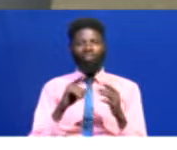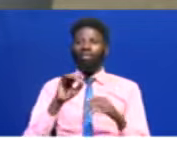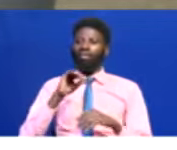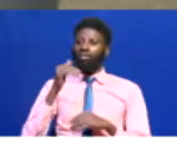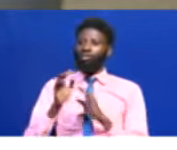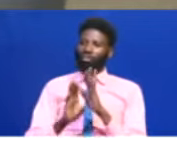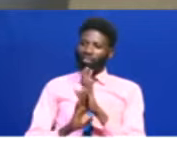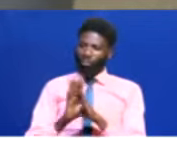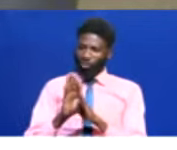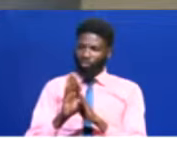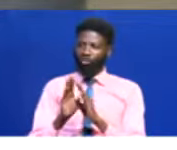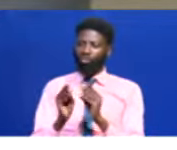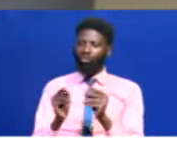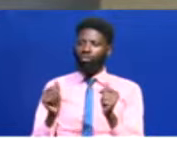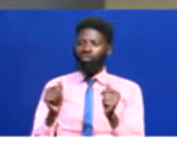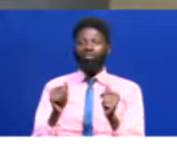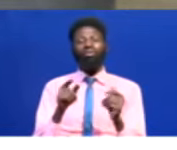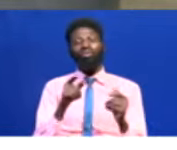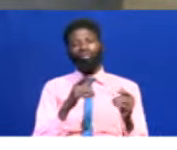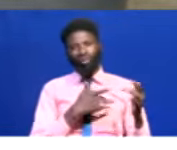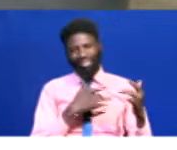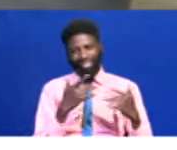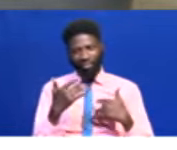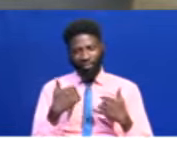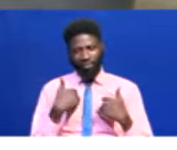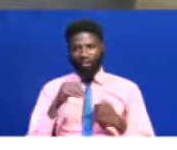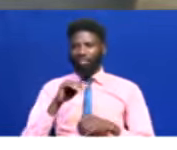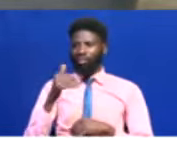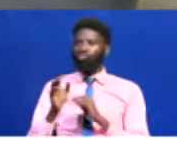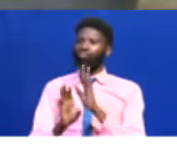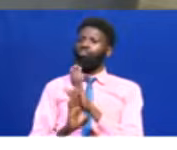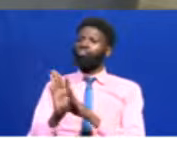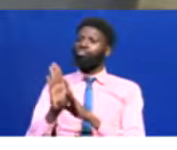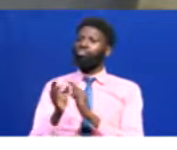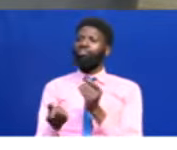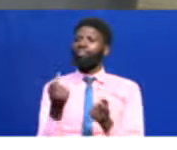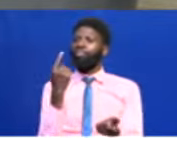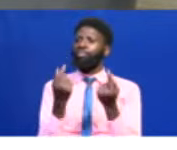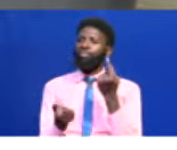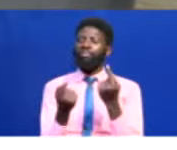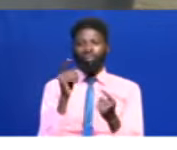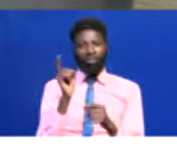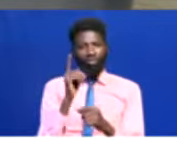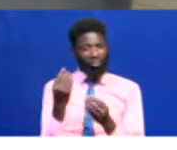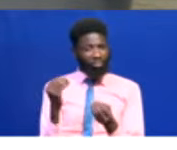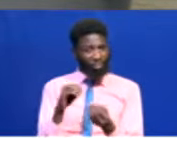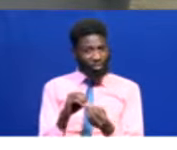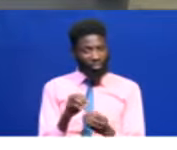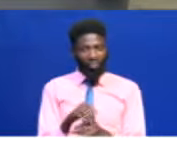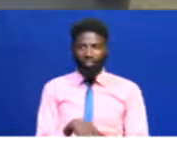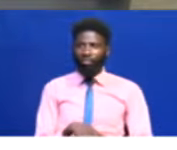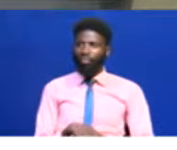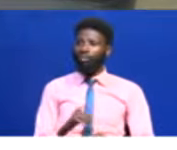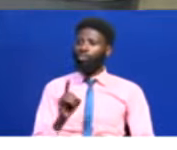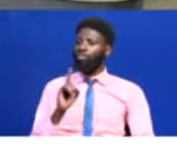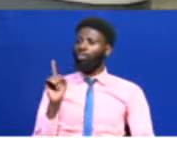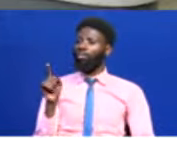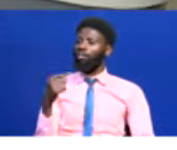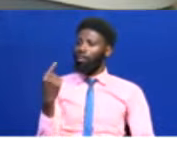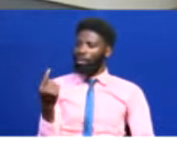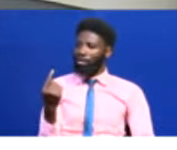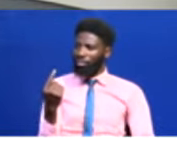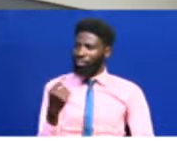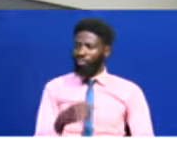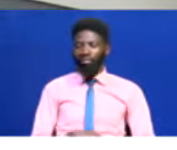development. Right. Are you concerned about the mushrooming urban development that you're having, especially within Nairobi? Actually, it's not only Nairobi. Uh-huh. Let me tell you